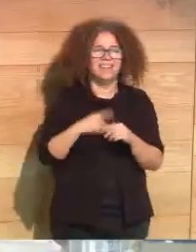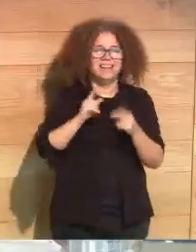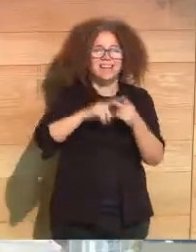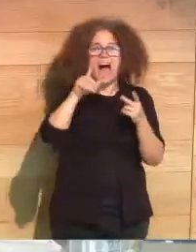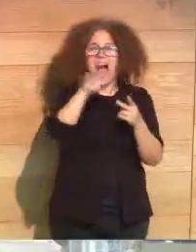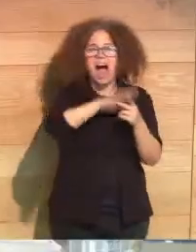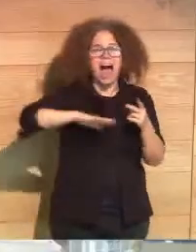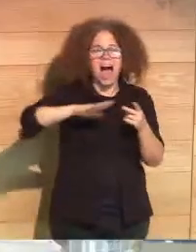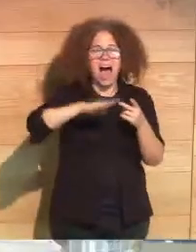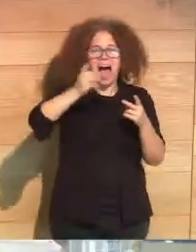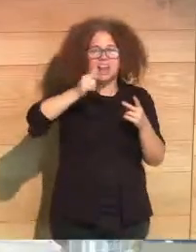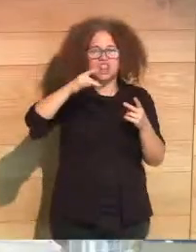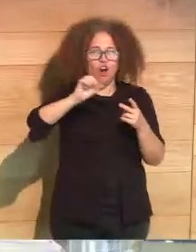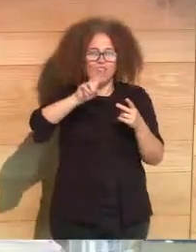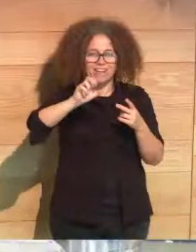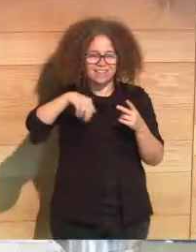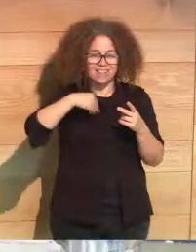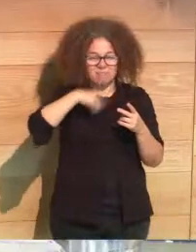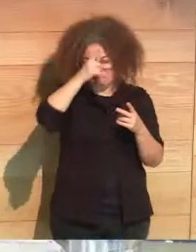in Eindhoven.